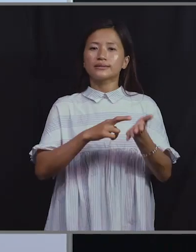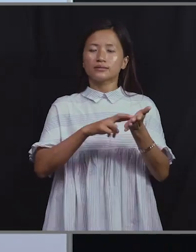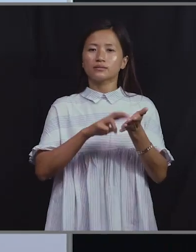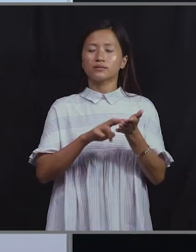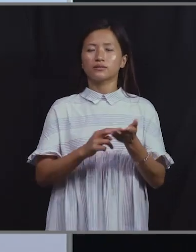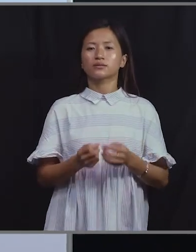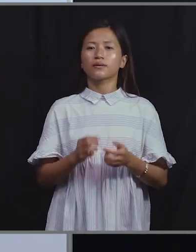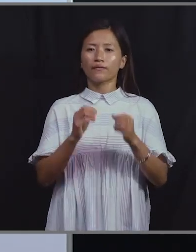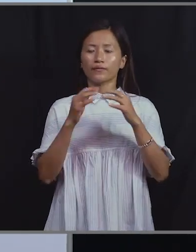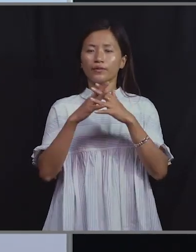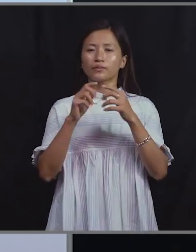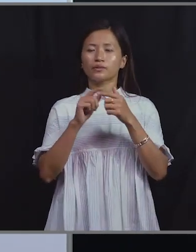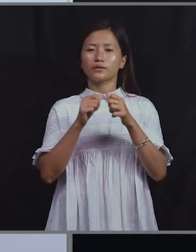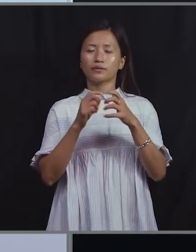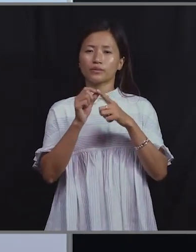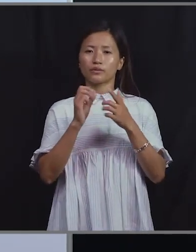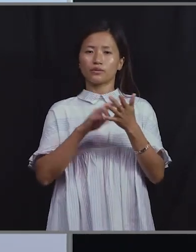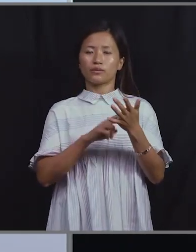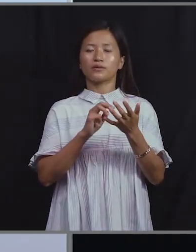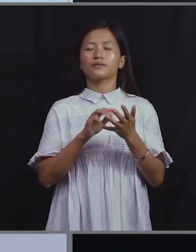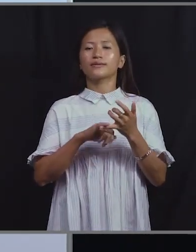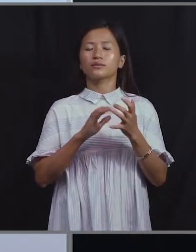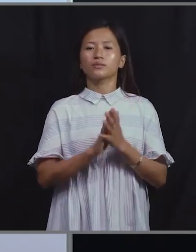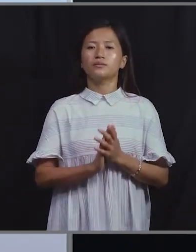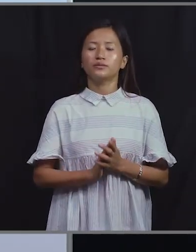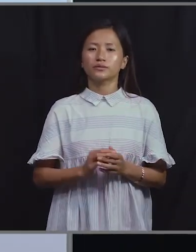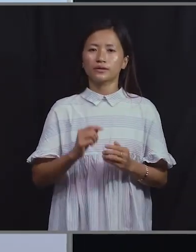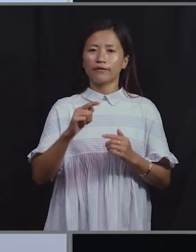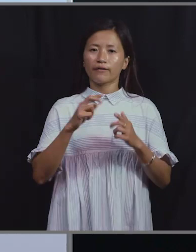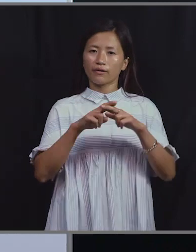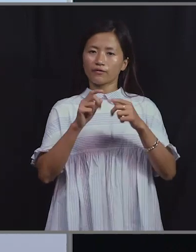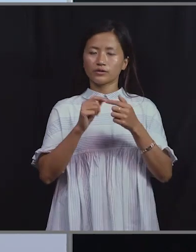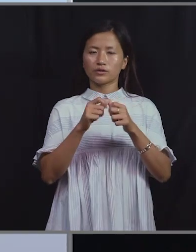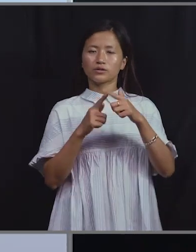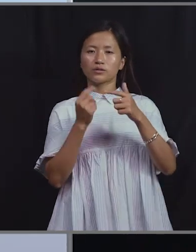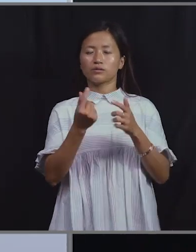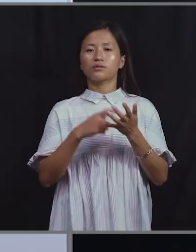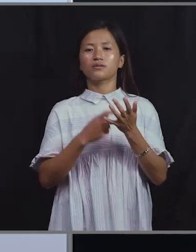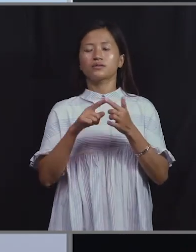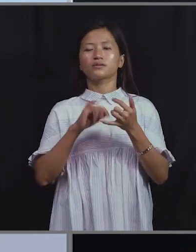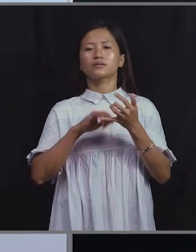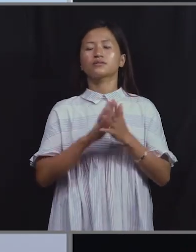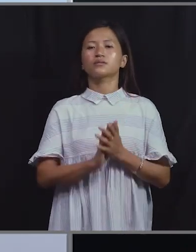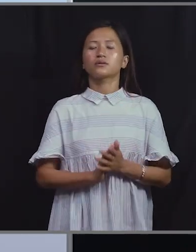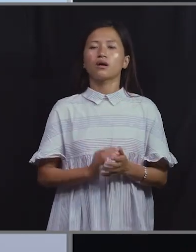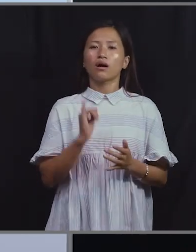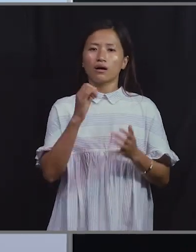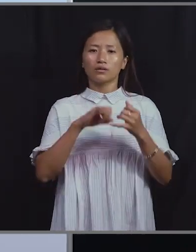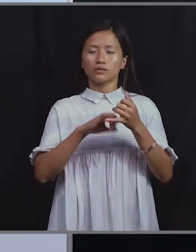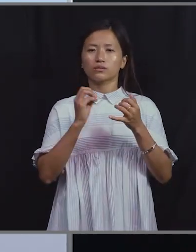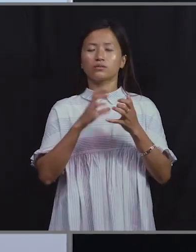weapons. Okay, next, the features of the non-alignment movement. The first,